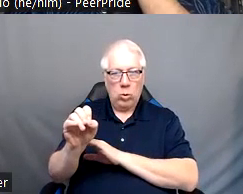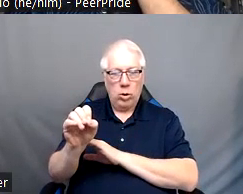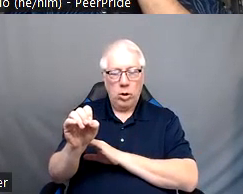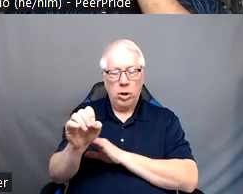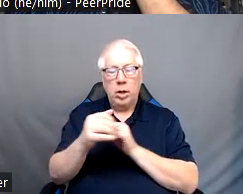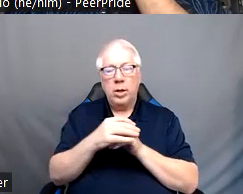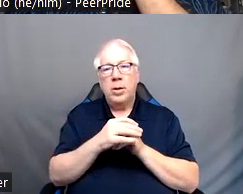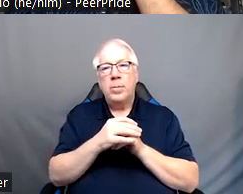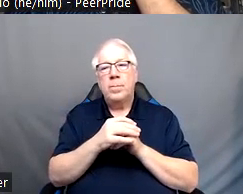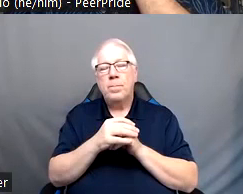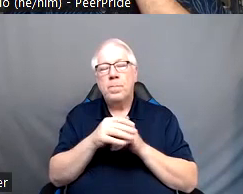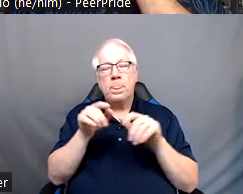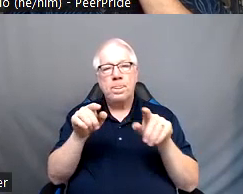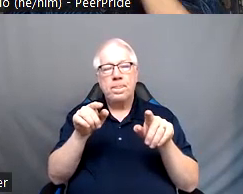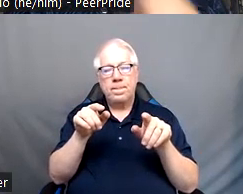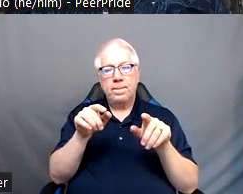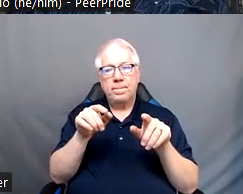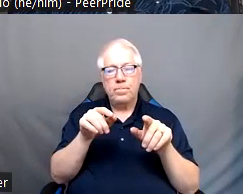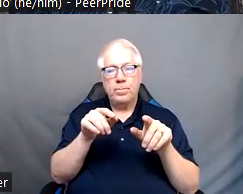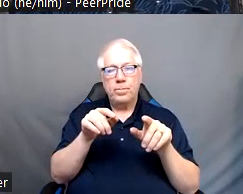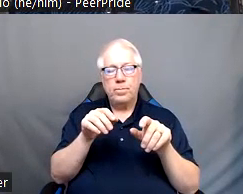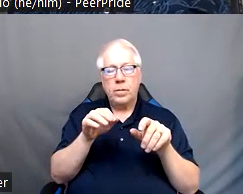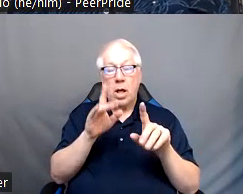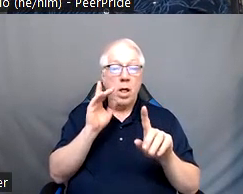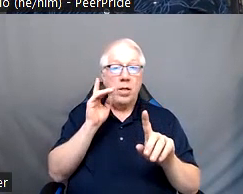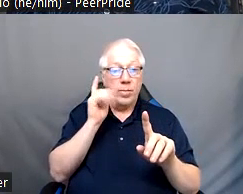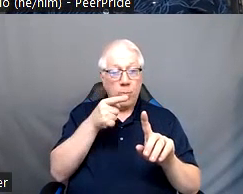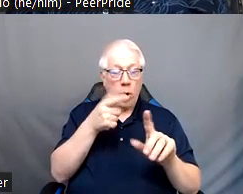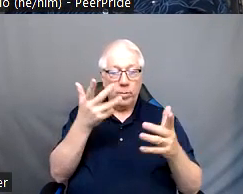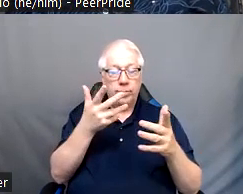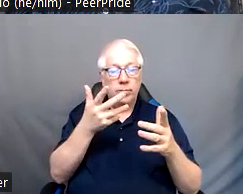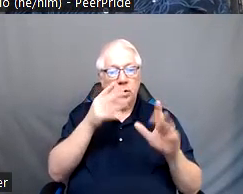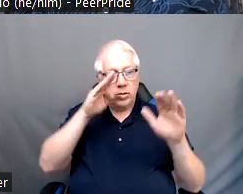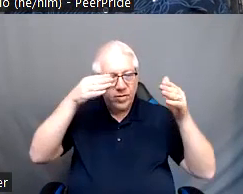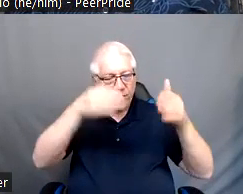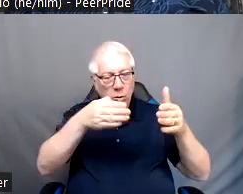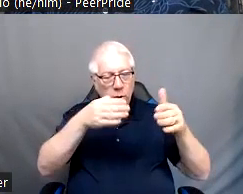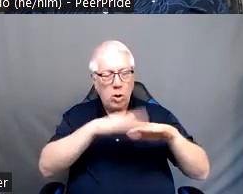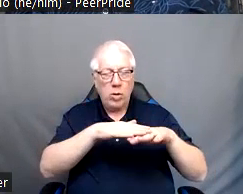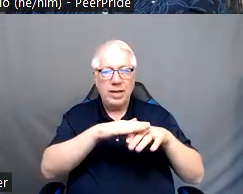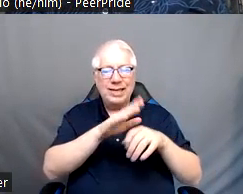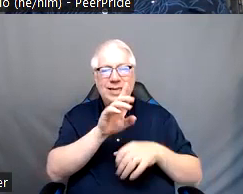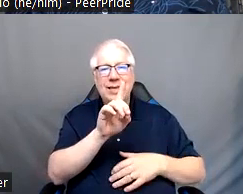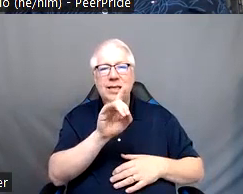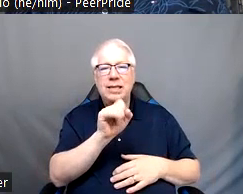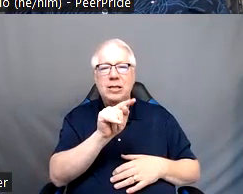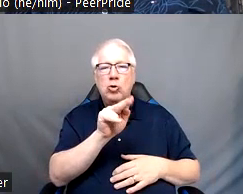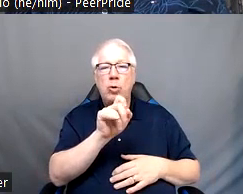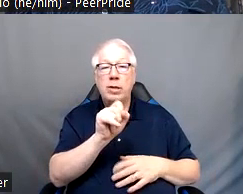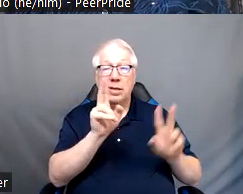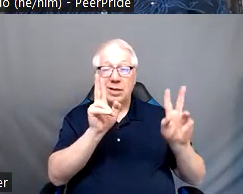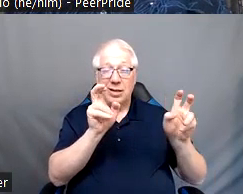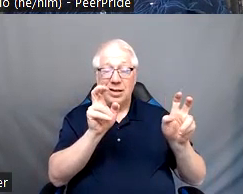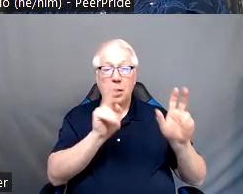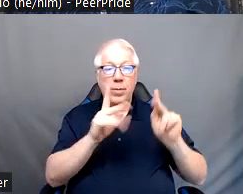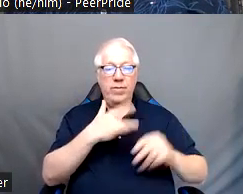DSM-4-TR. The point was to try to focus on the distress, quote unquote, that a lot of individuals feel